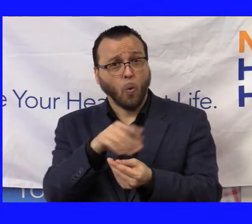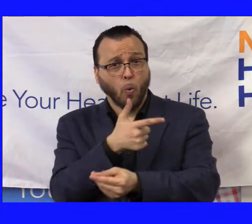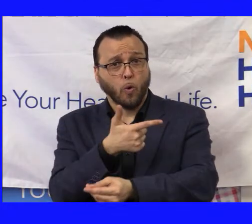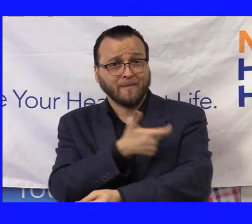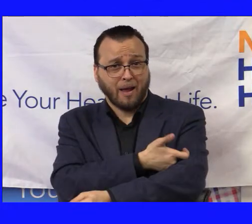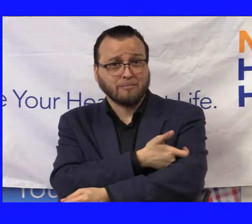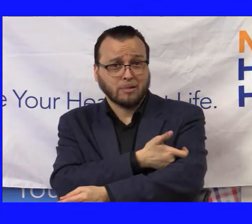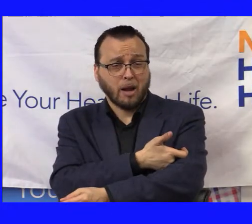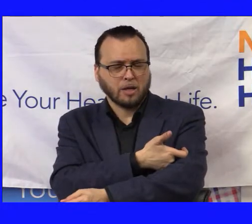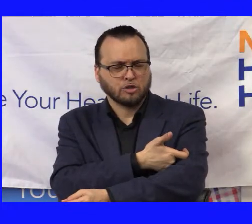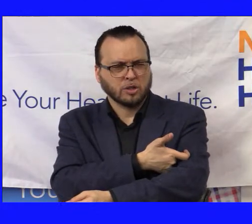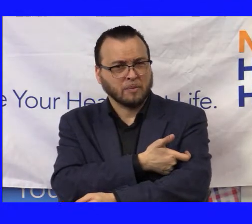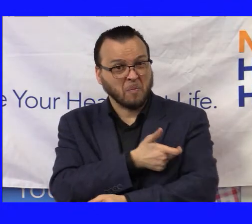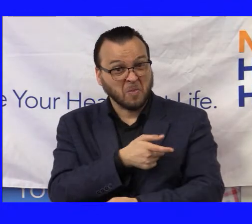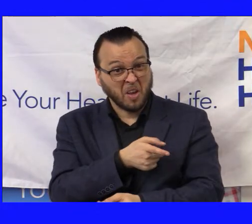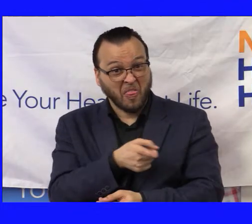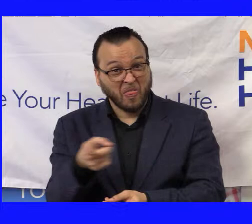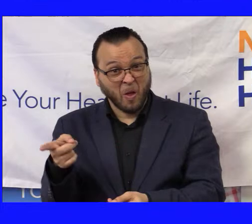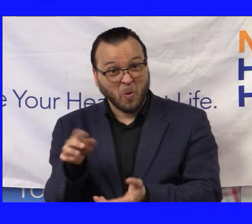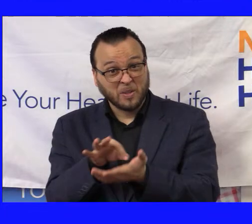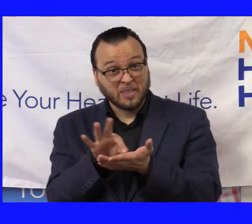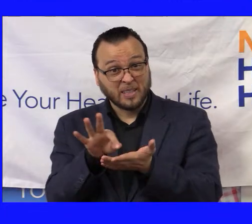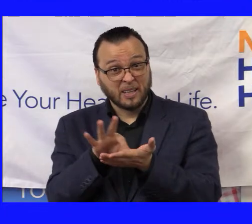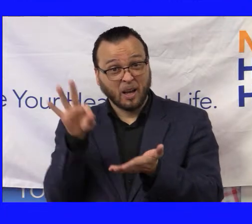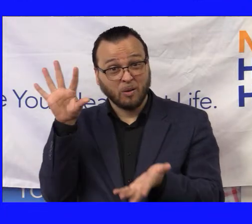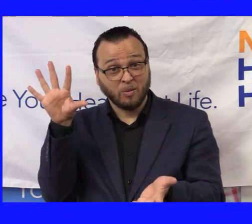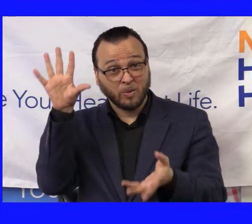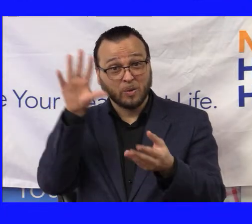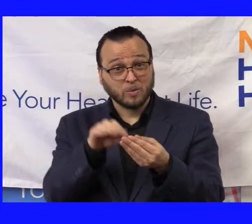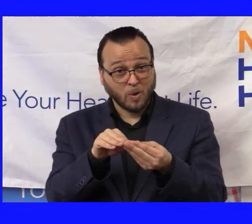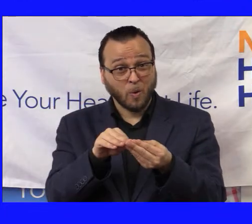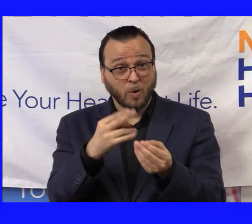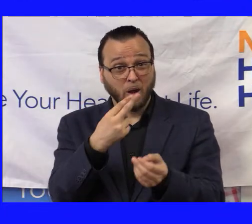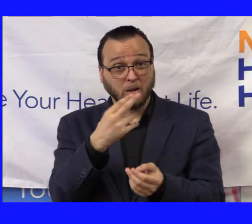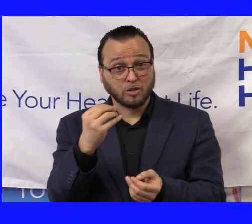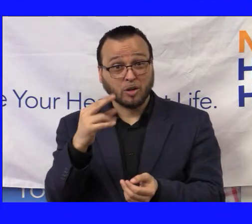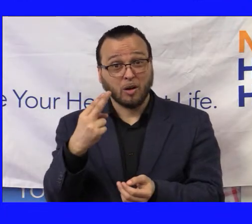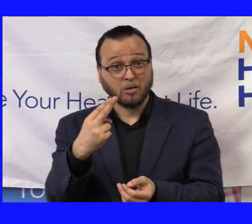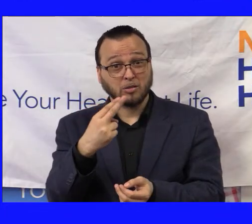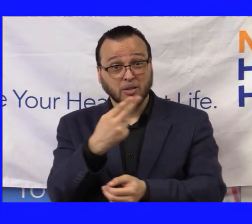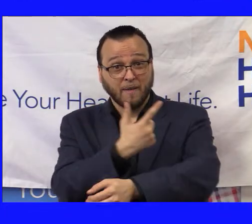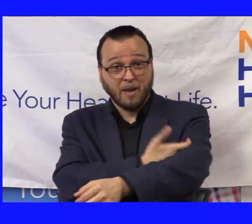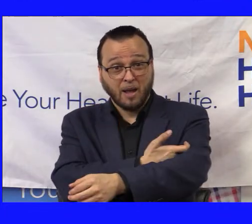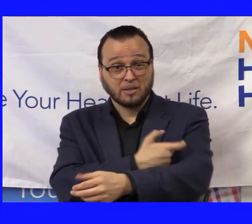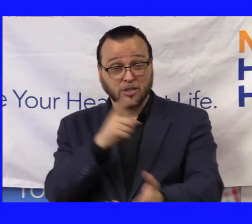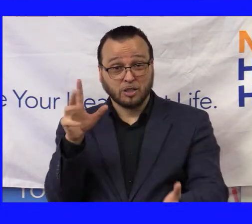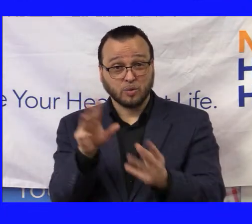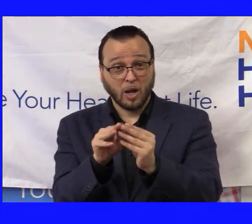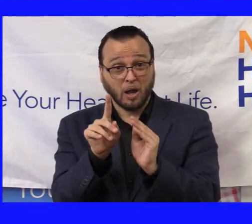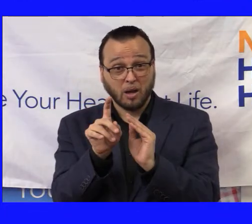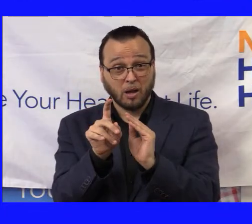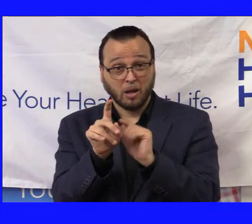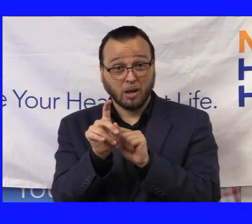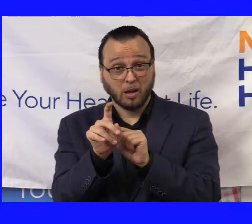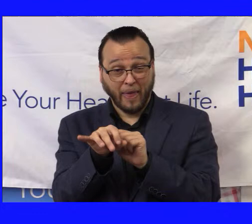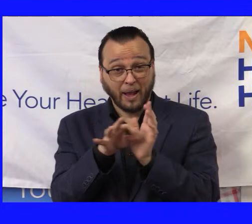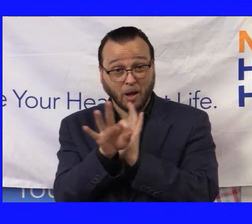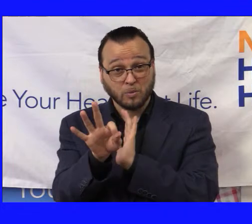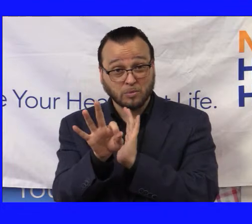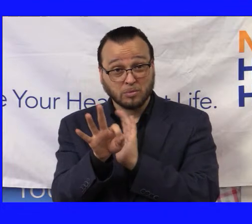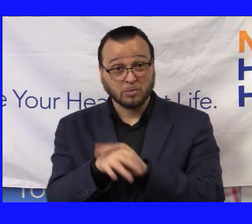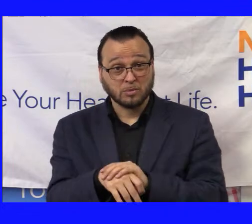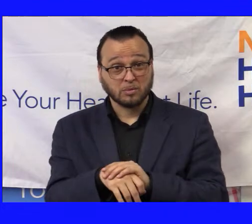vaccinations. Do these count for total H&H vaccinations to date? So thanks for asking, Sally. So